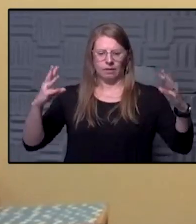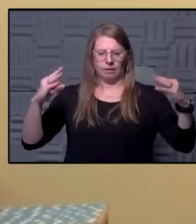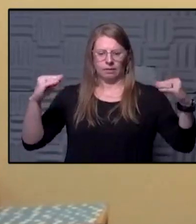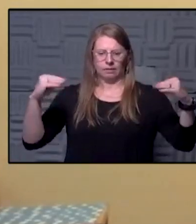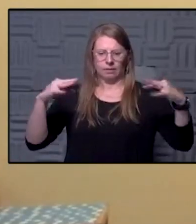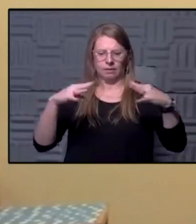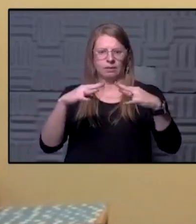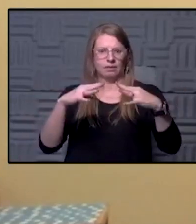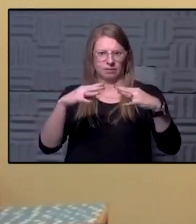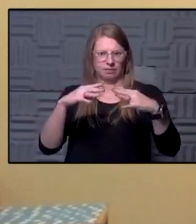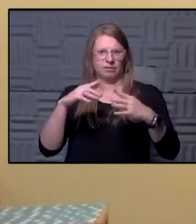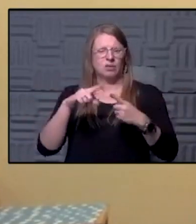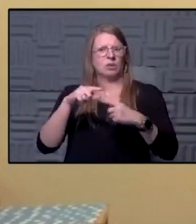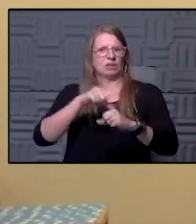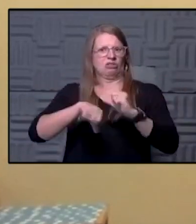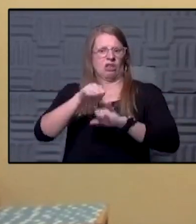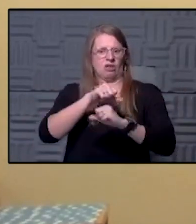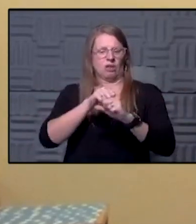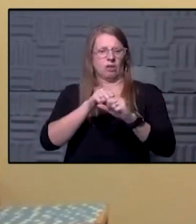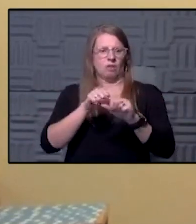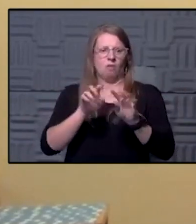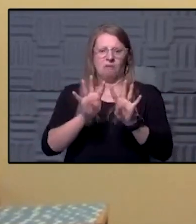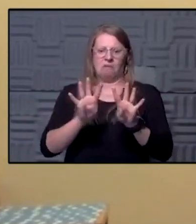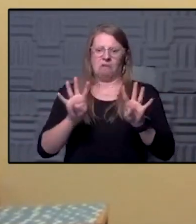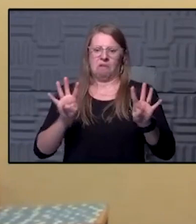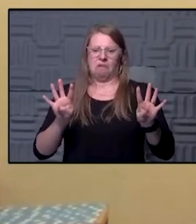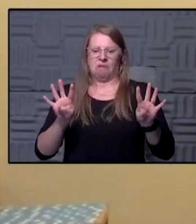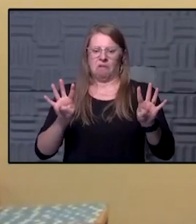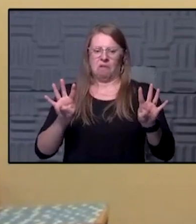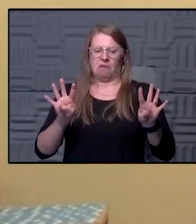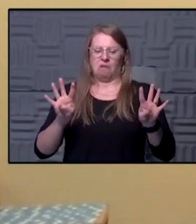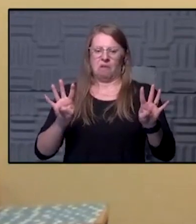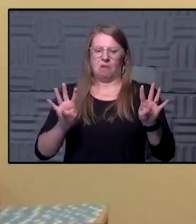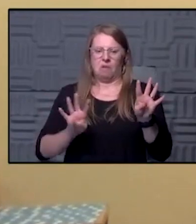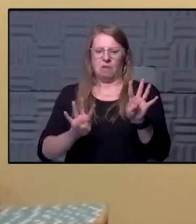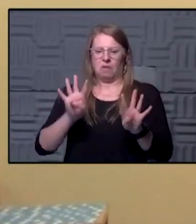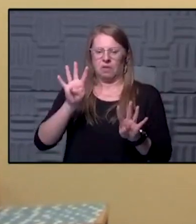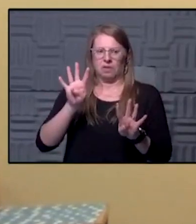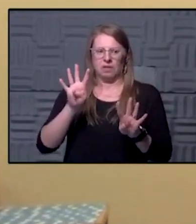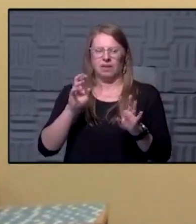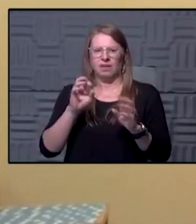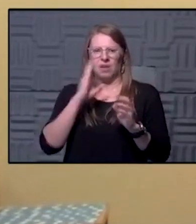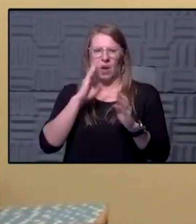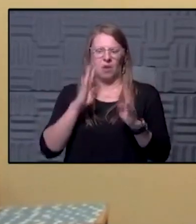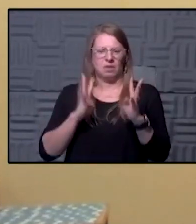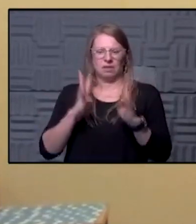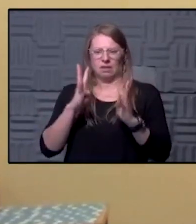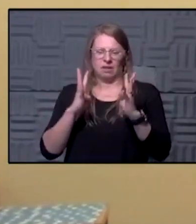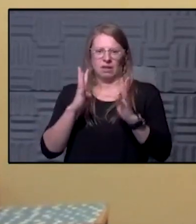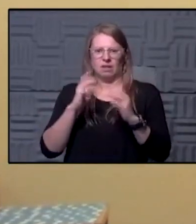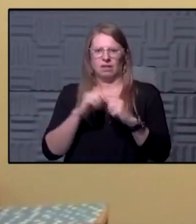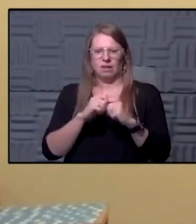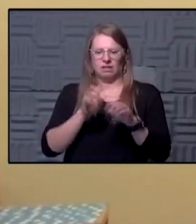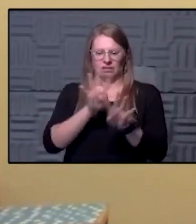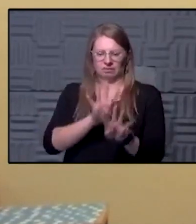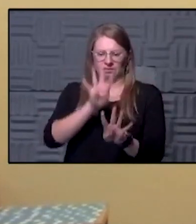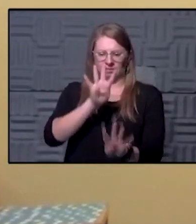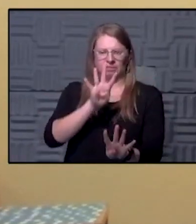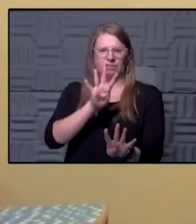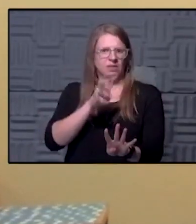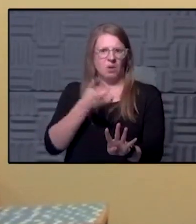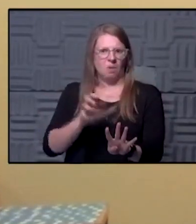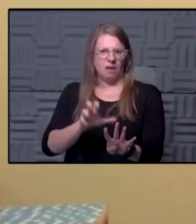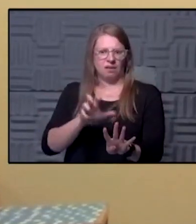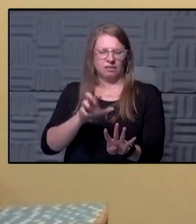another. Right. Or lined up too closely and singing over, one another in a tiered sort of way or anything like